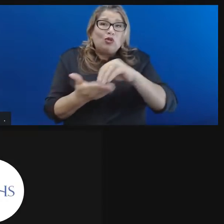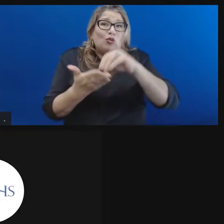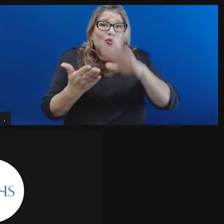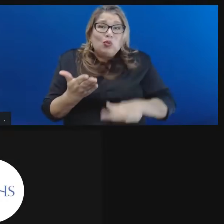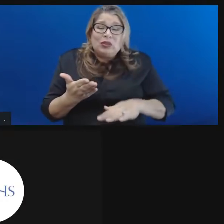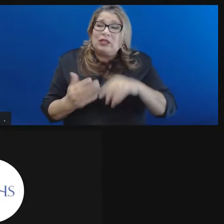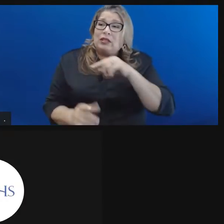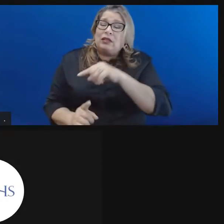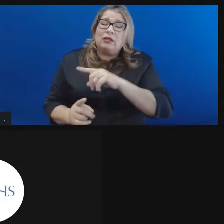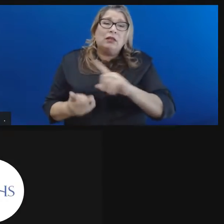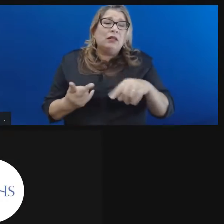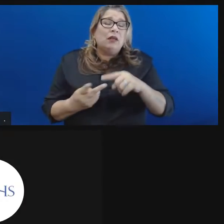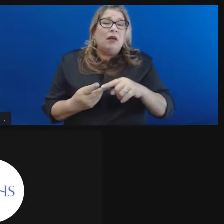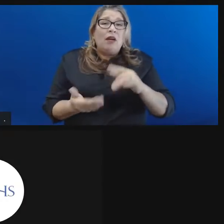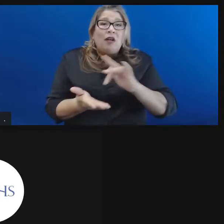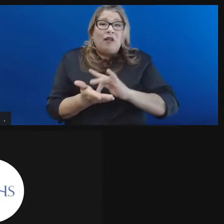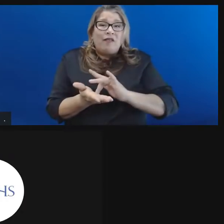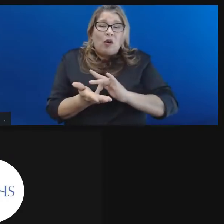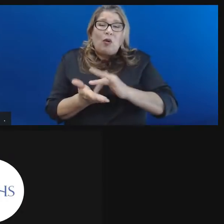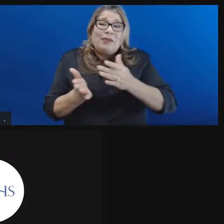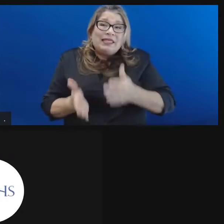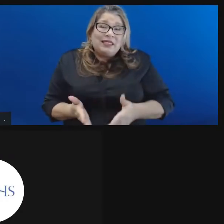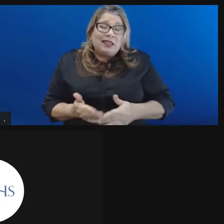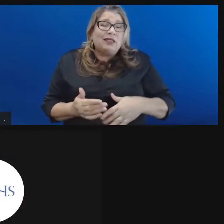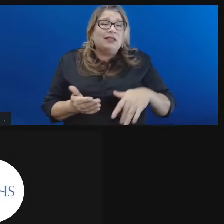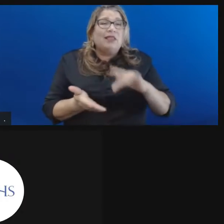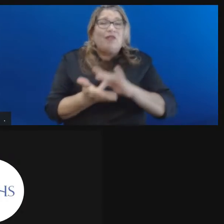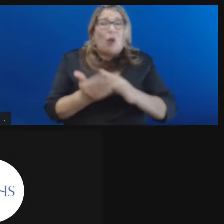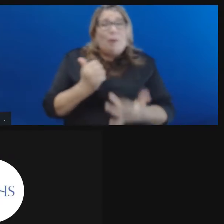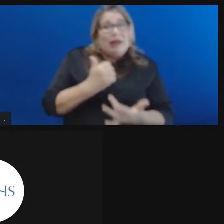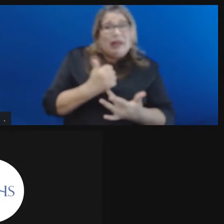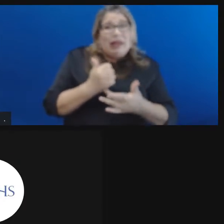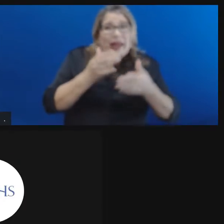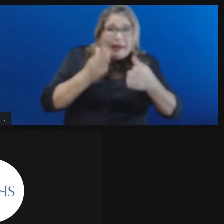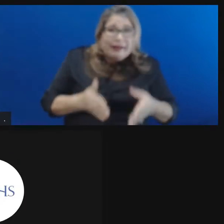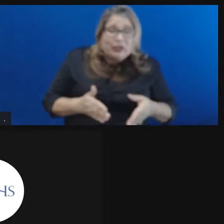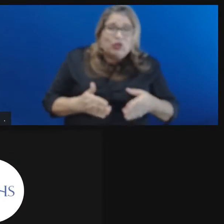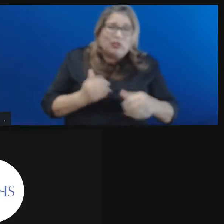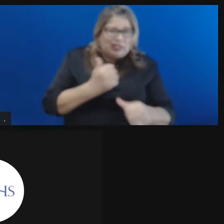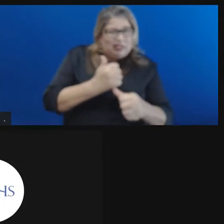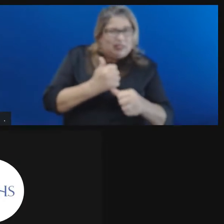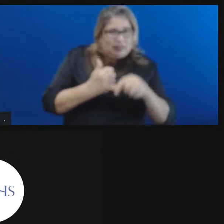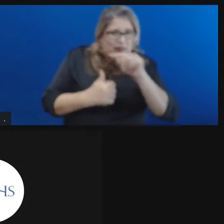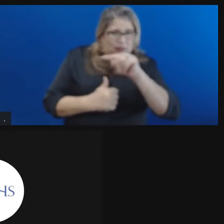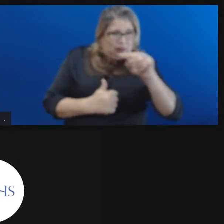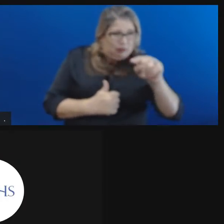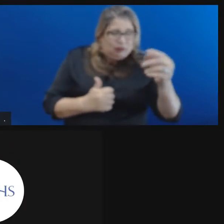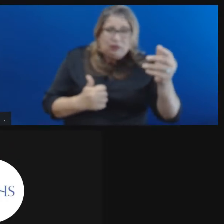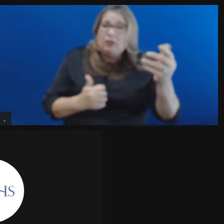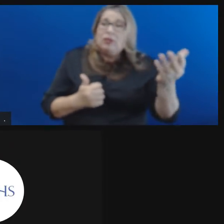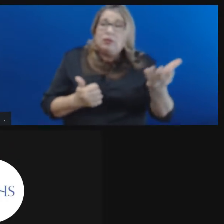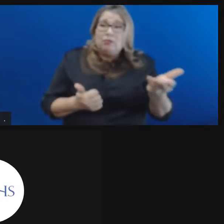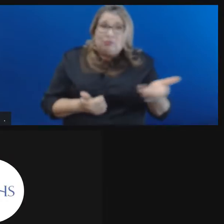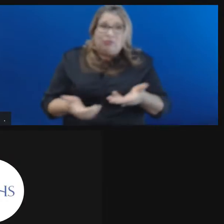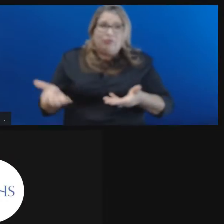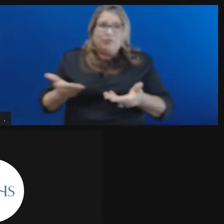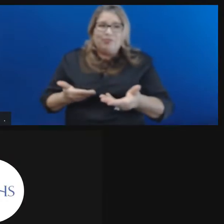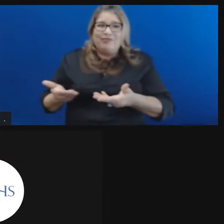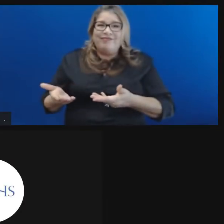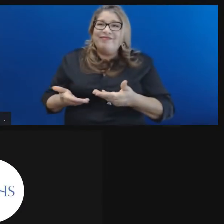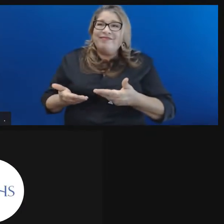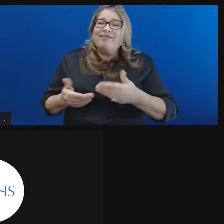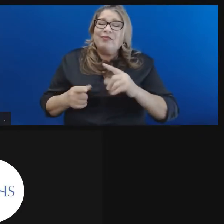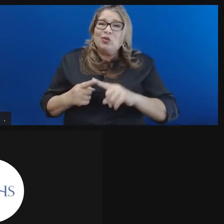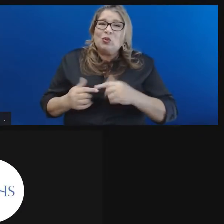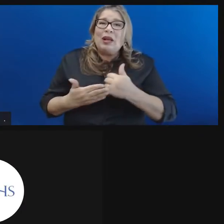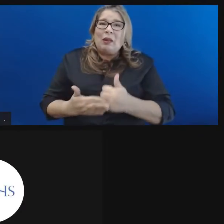pharm techs, and dealing with licensing issues for those who maybe need to become current or have